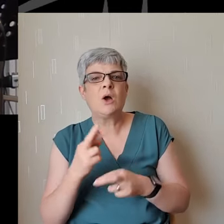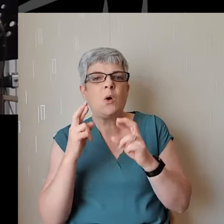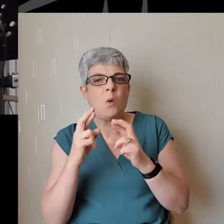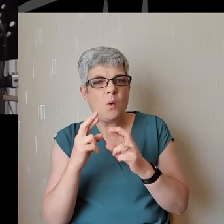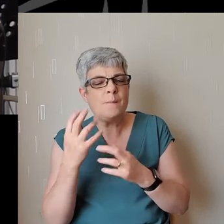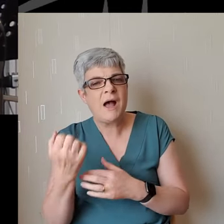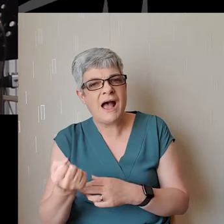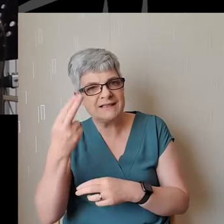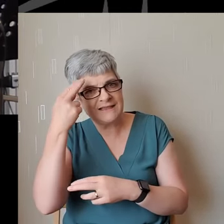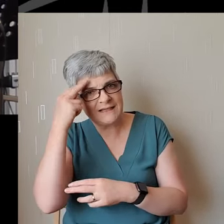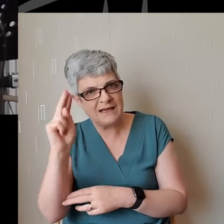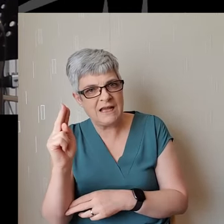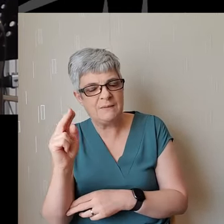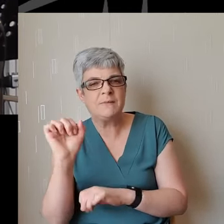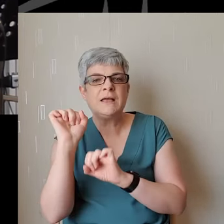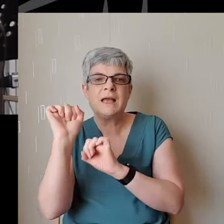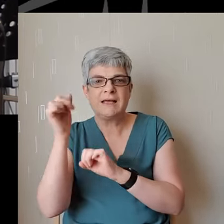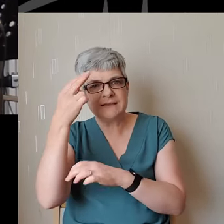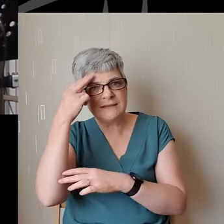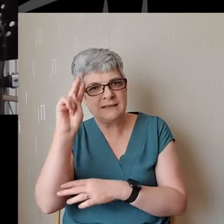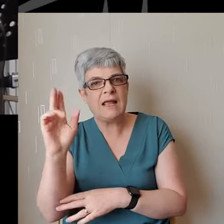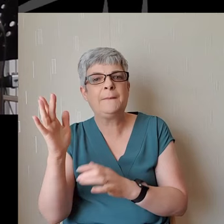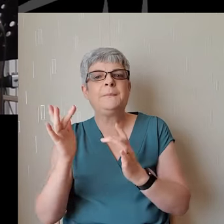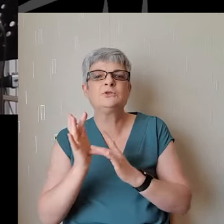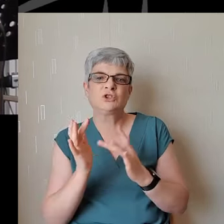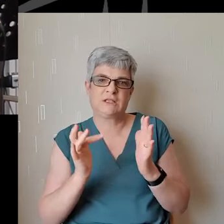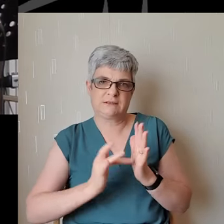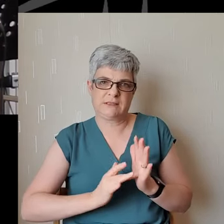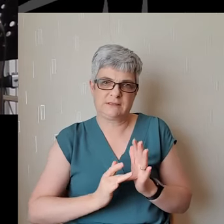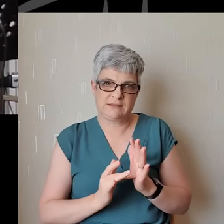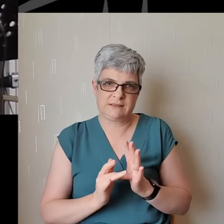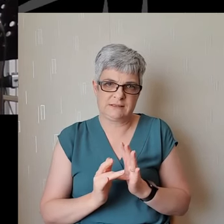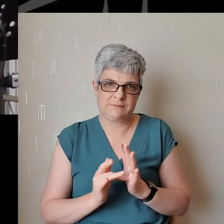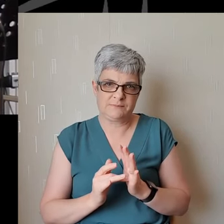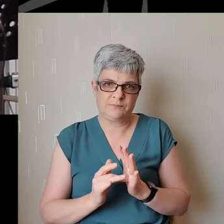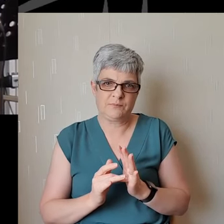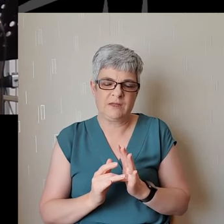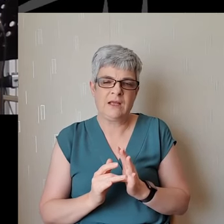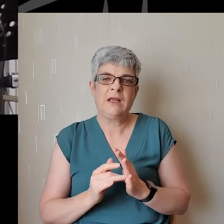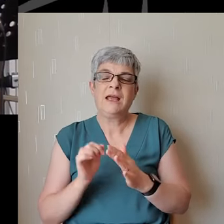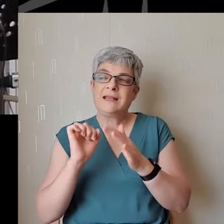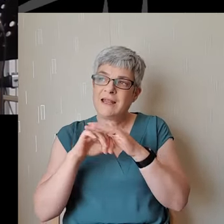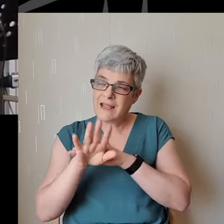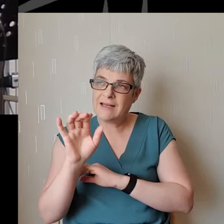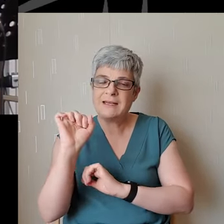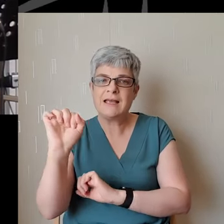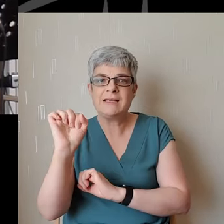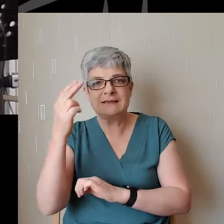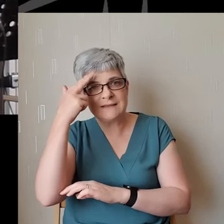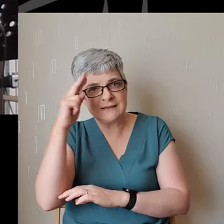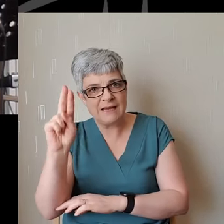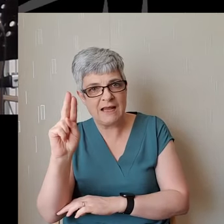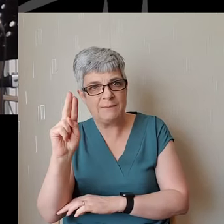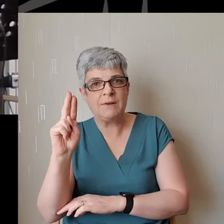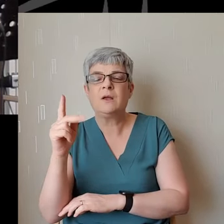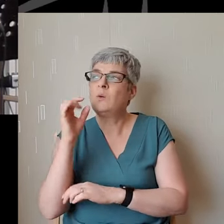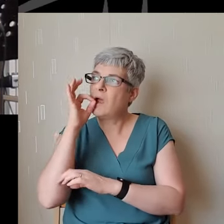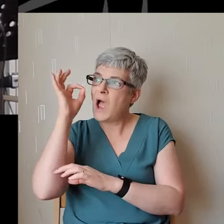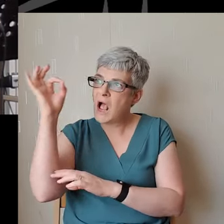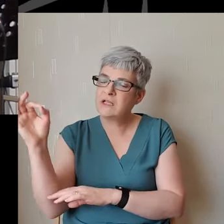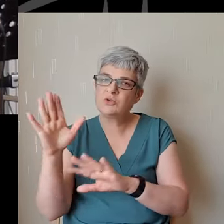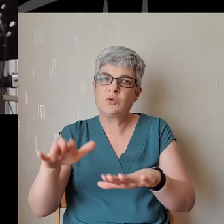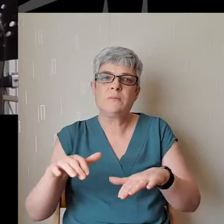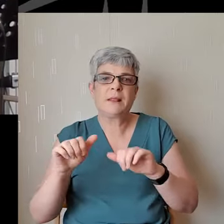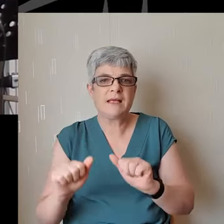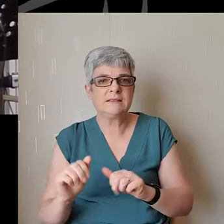hope has a name. His name is Jesus. And in his name, we ask your